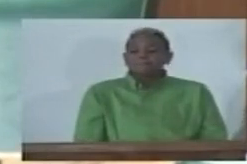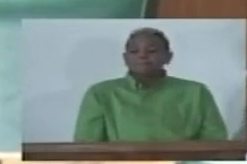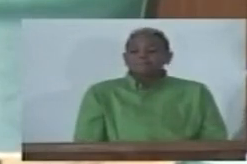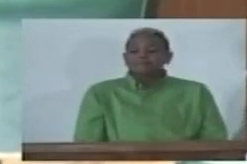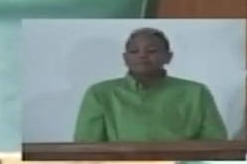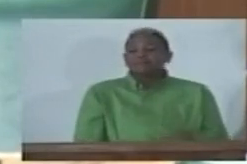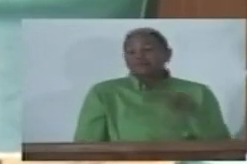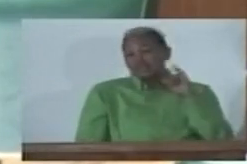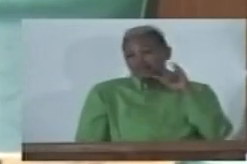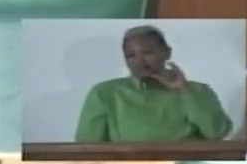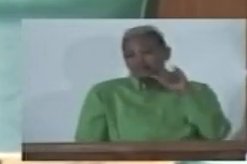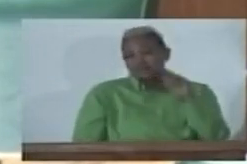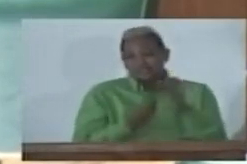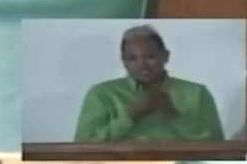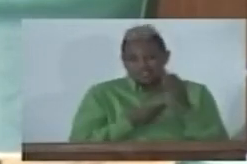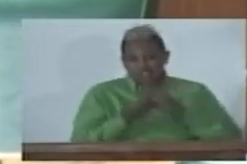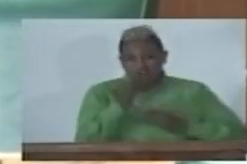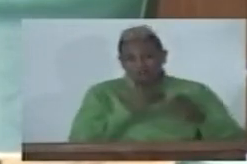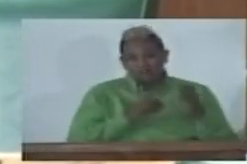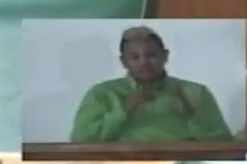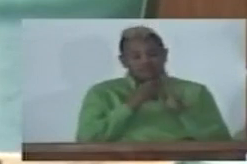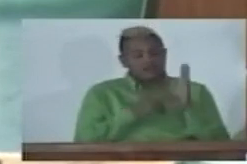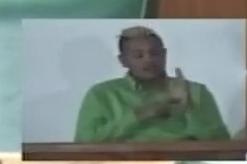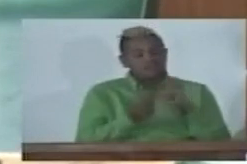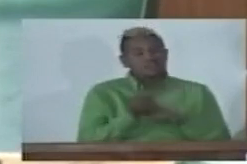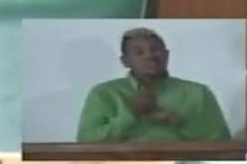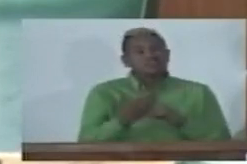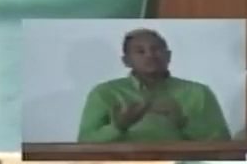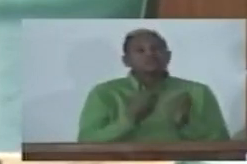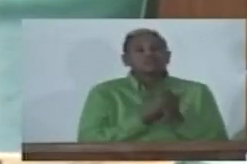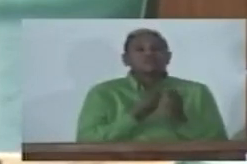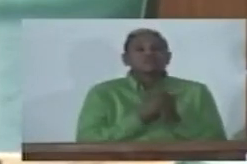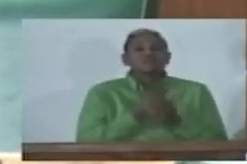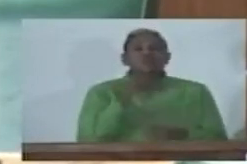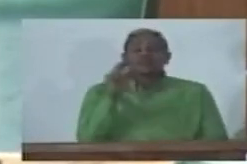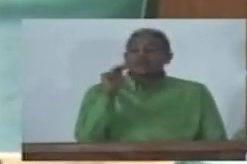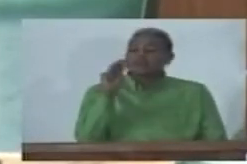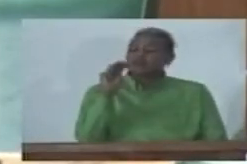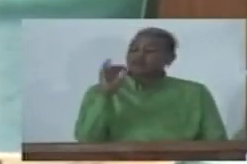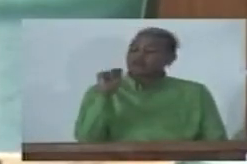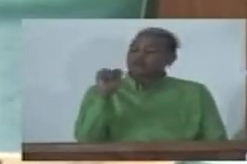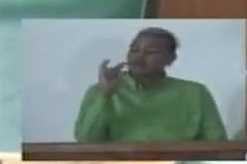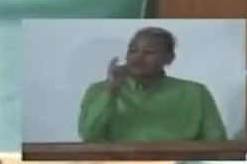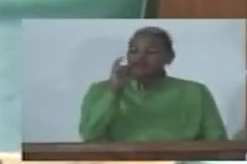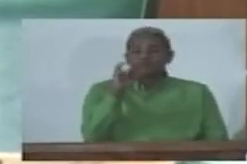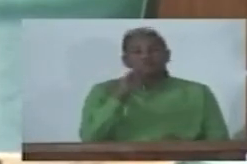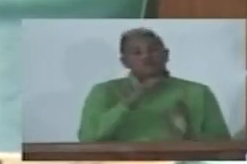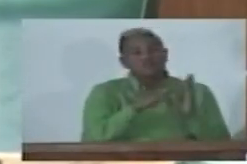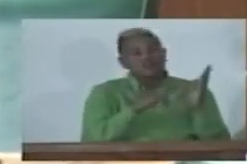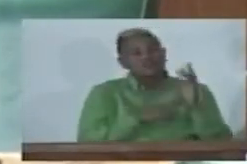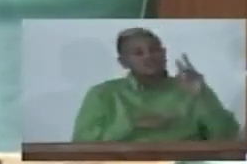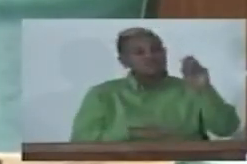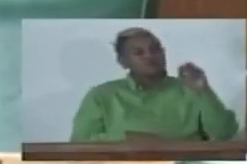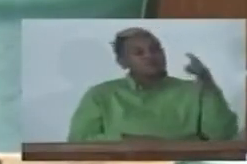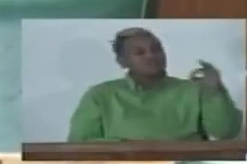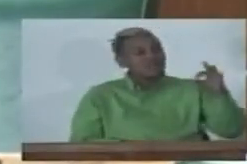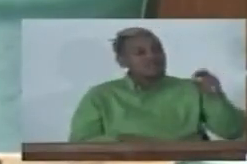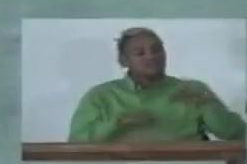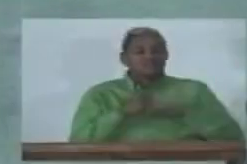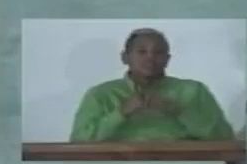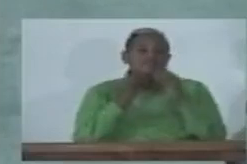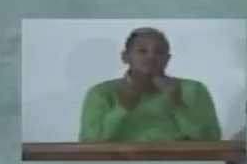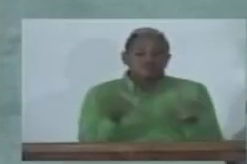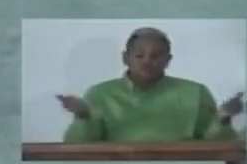Economic Regulation Expansion Fund, Norman Manley International Airport Regulations 2019